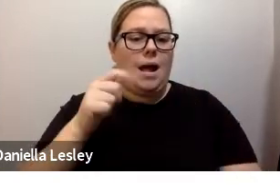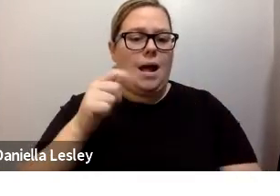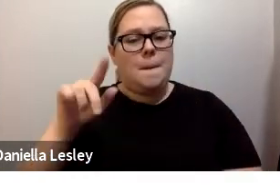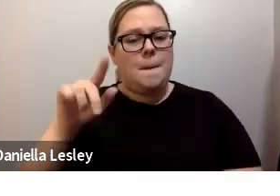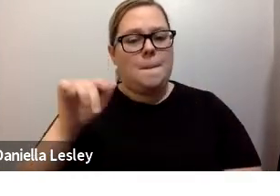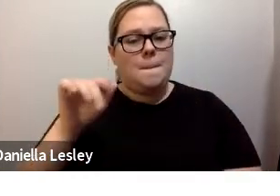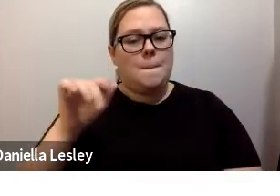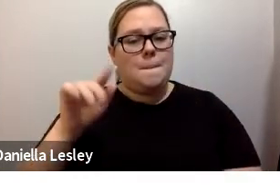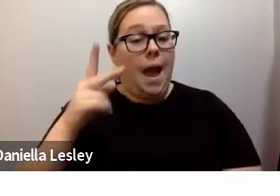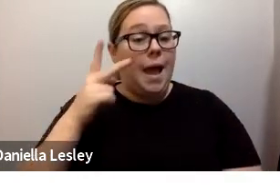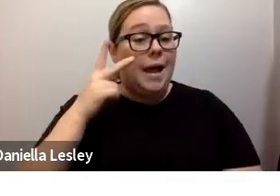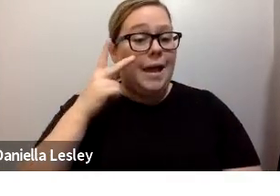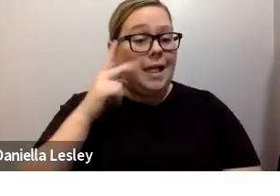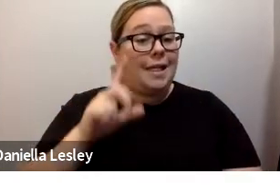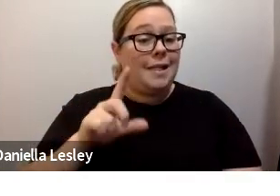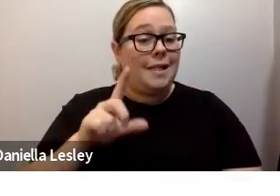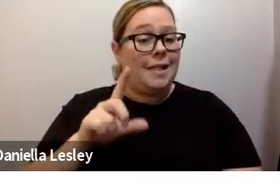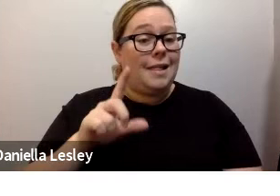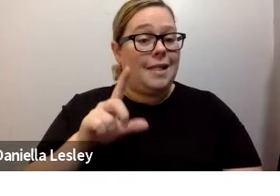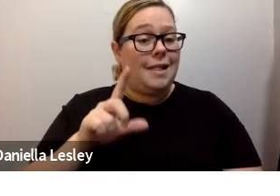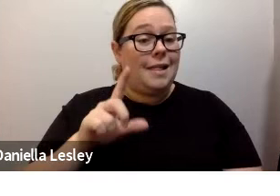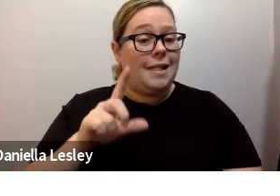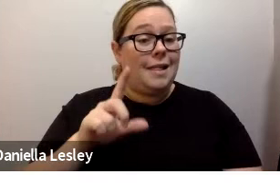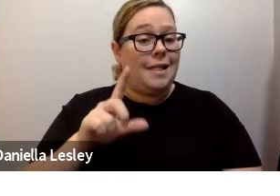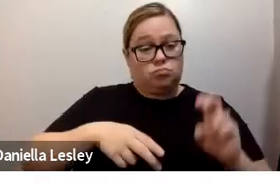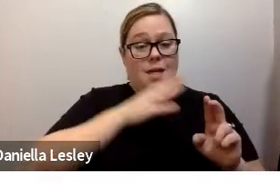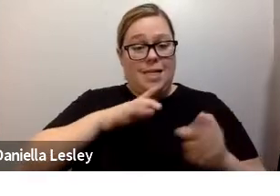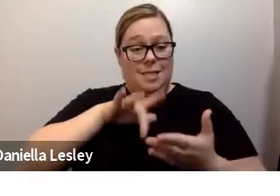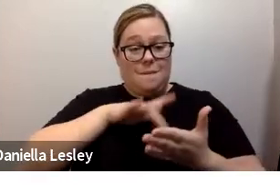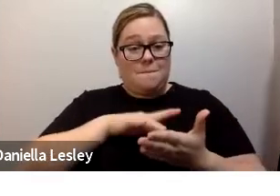somebody seated playing in a wheelchair, and then in the middle